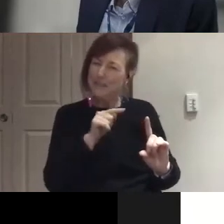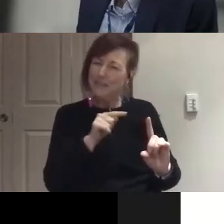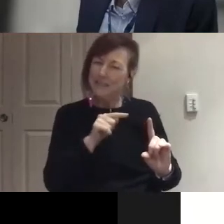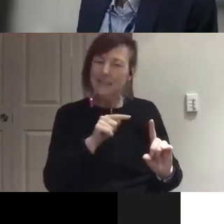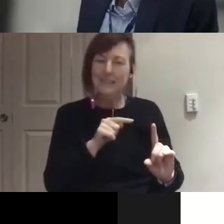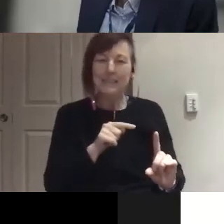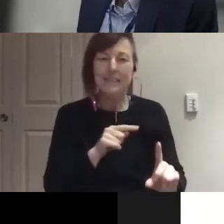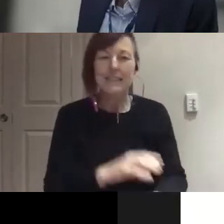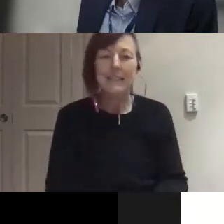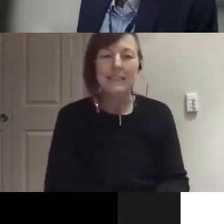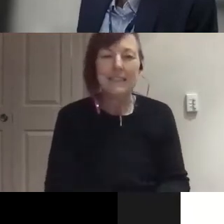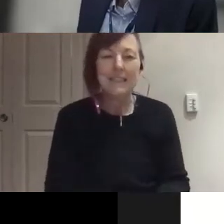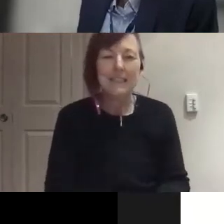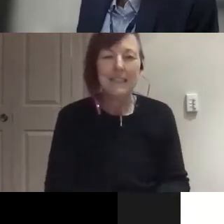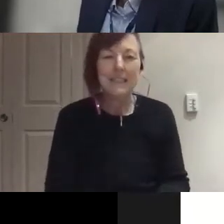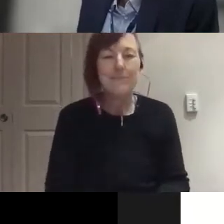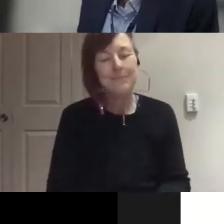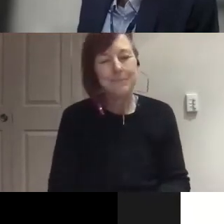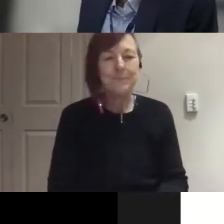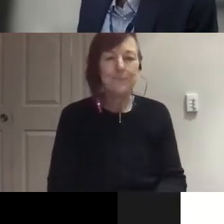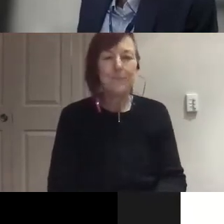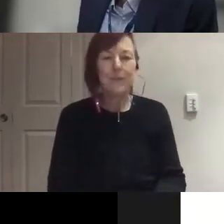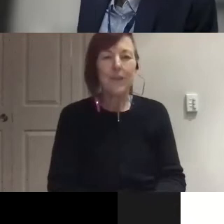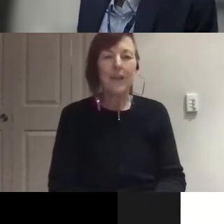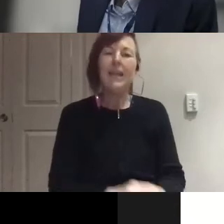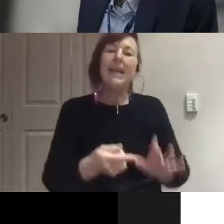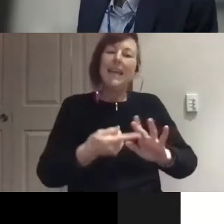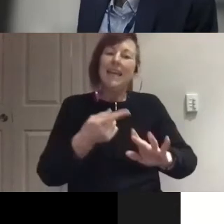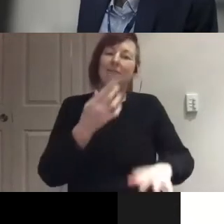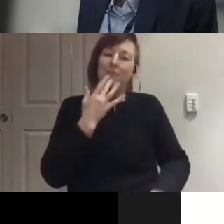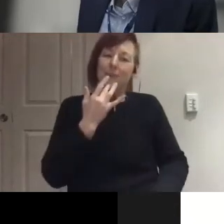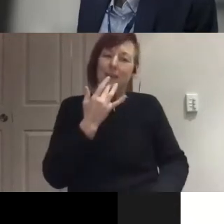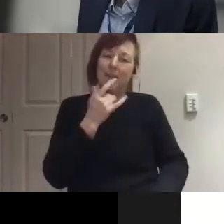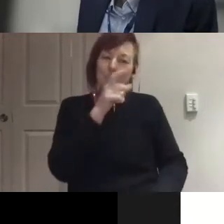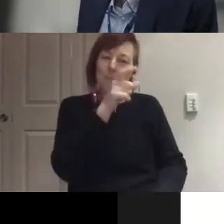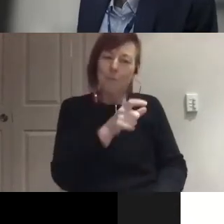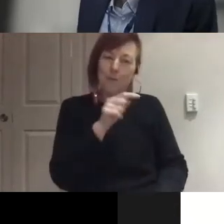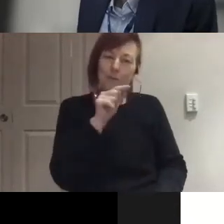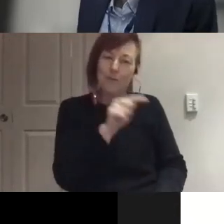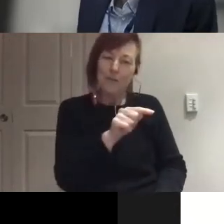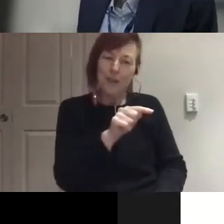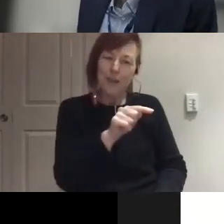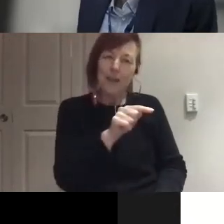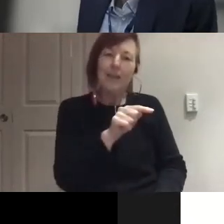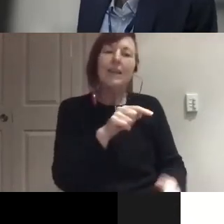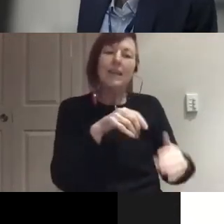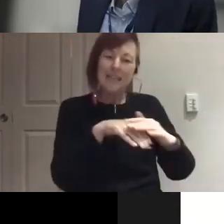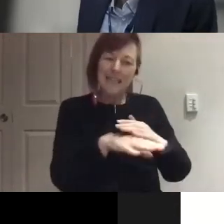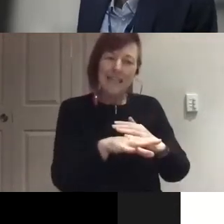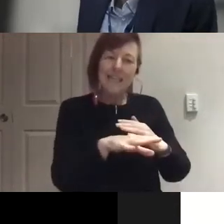I'm assuming if someone's in quarantine, that's in quarantine, can they get the mail out of the mailbox, Paul?